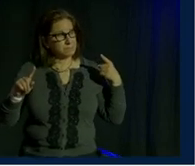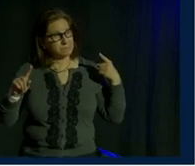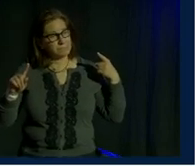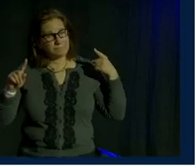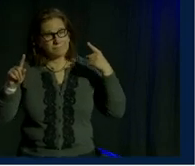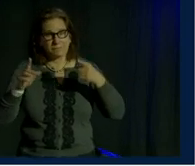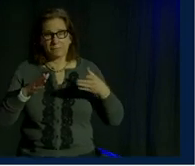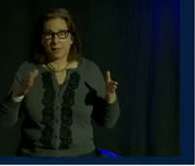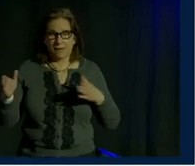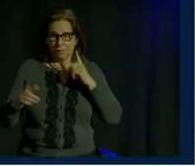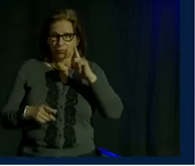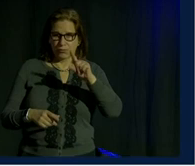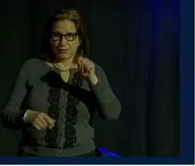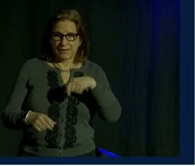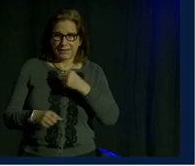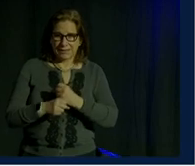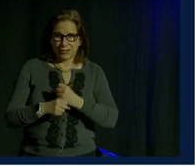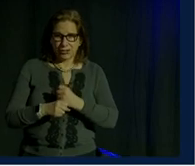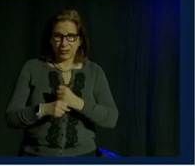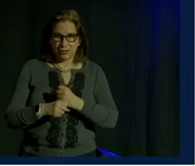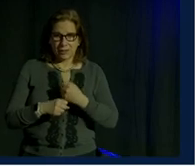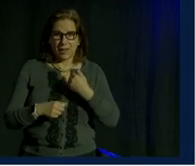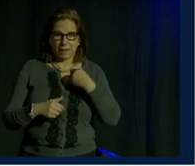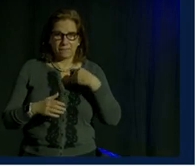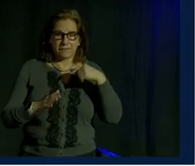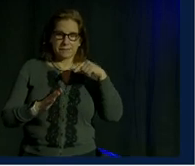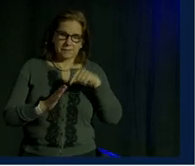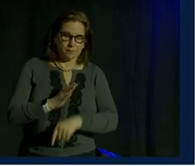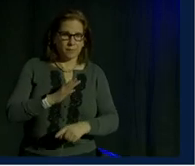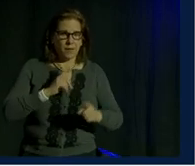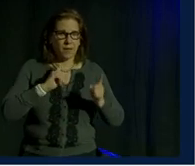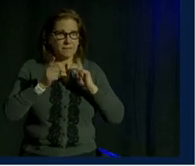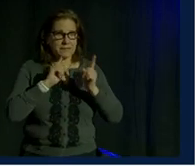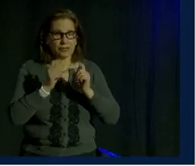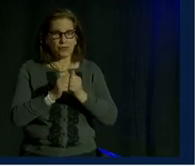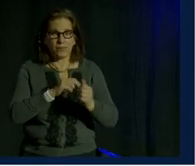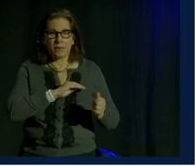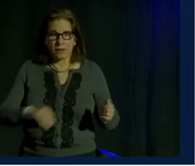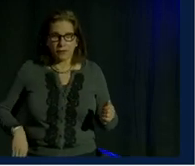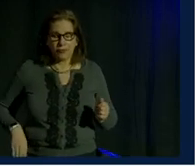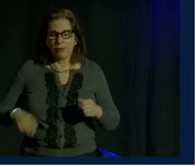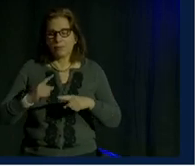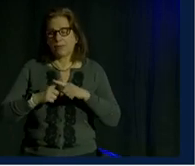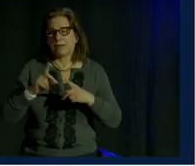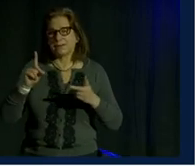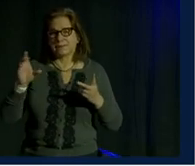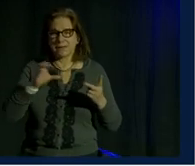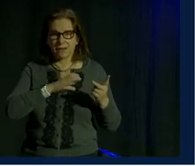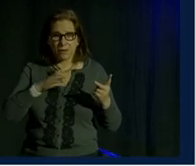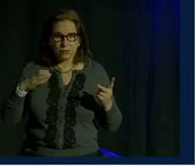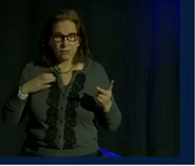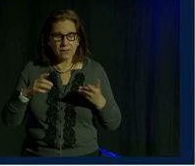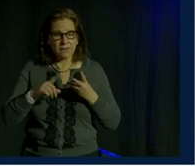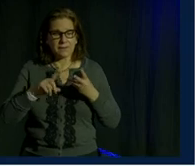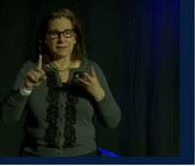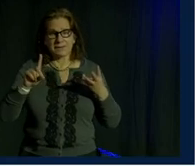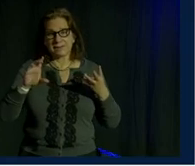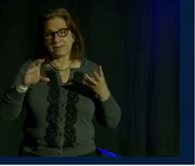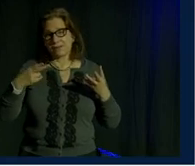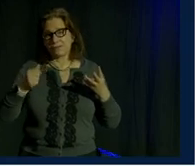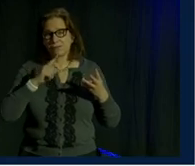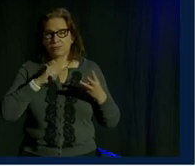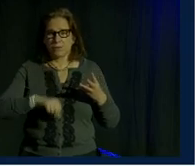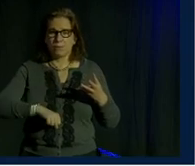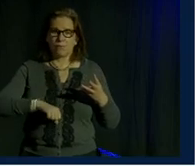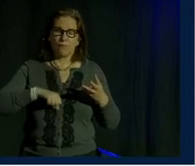transformation plan unlocked deeper conversations with Mayor Bowser and the district and the DC Council. DCHA is proud to partner with the district as they have supported